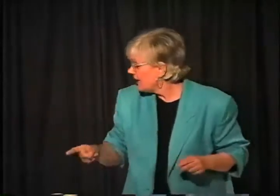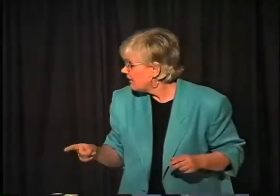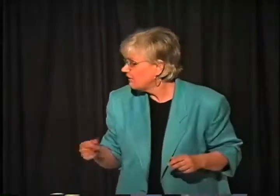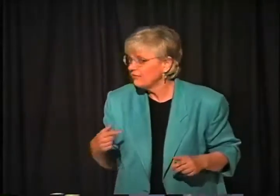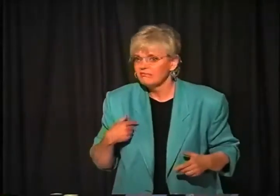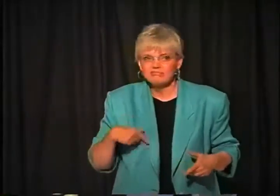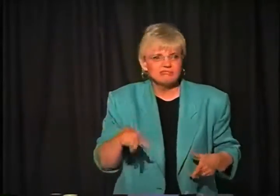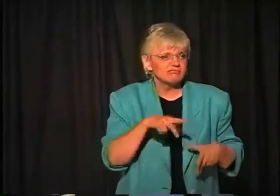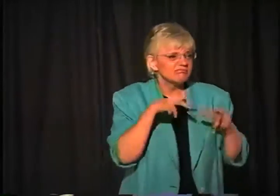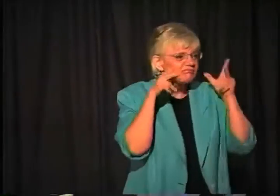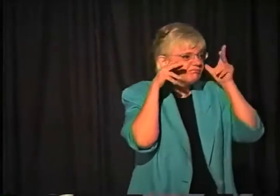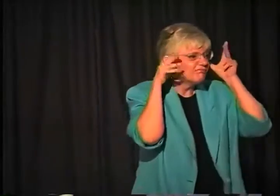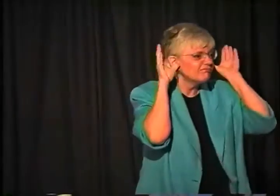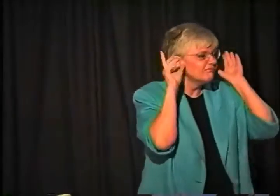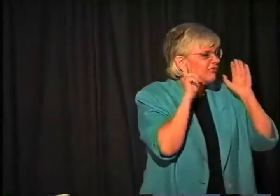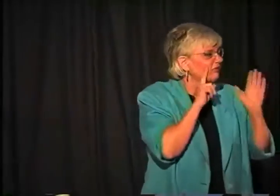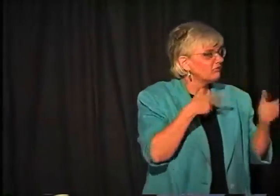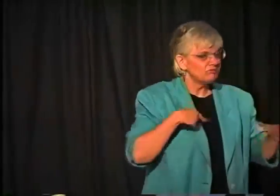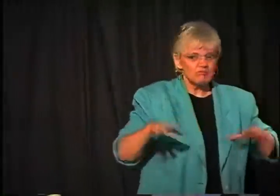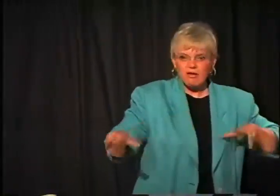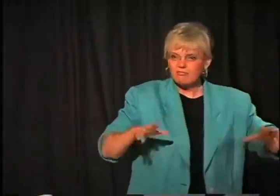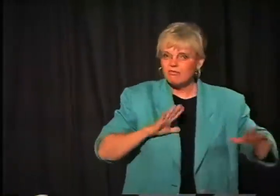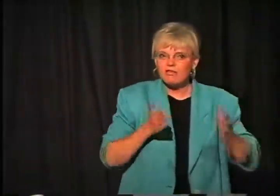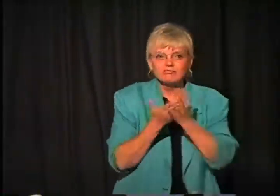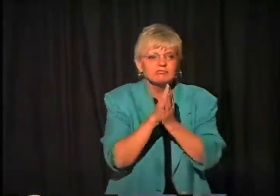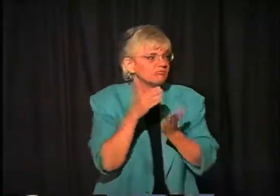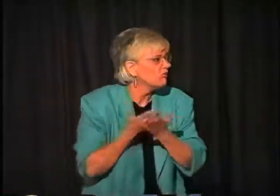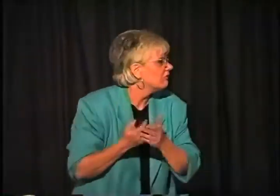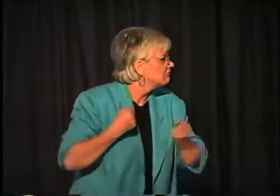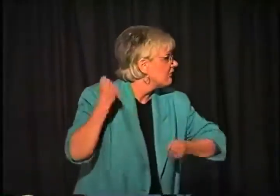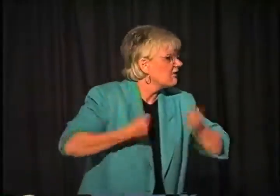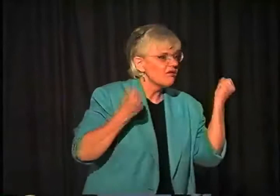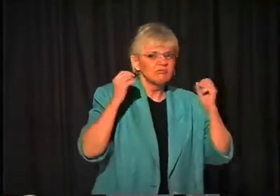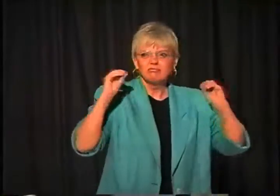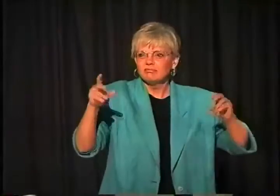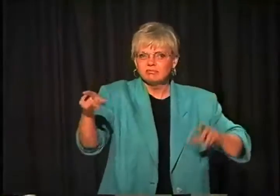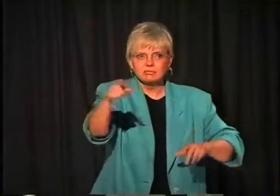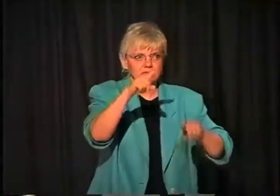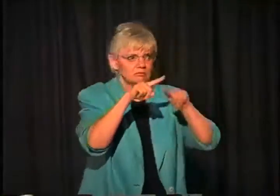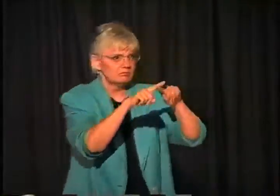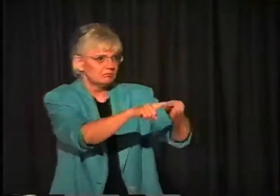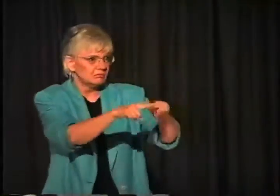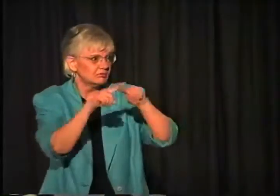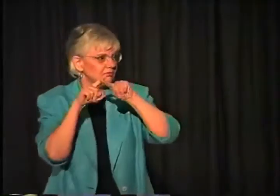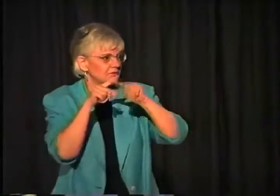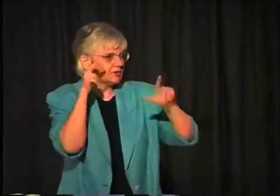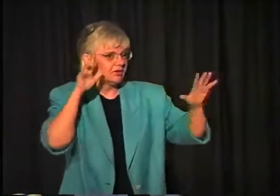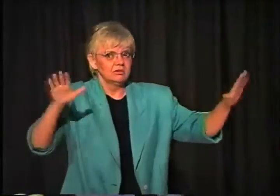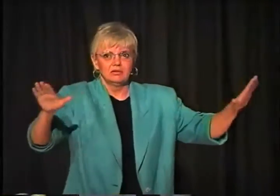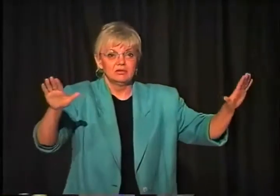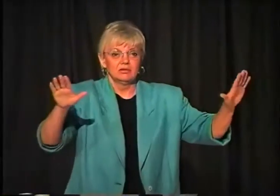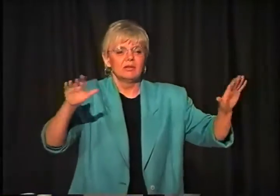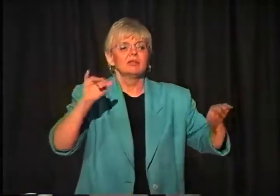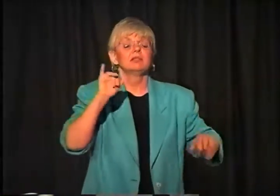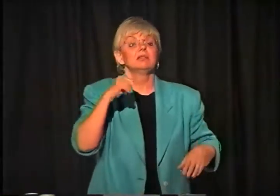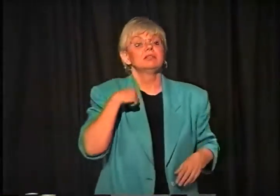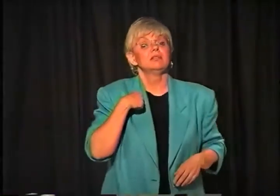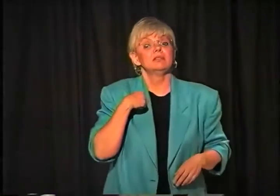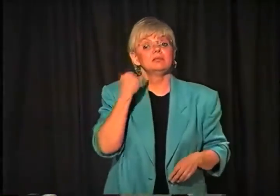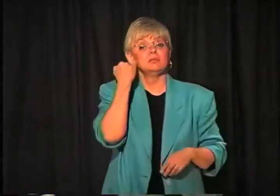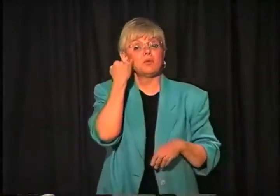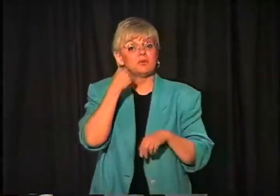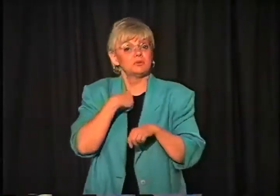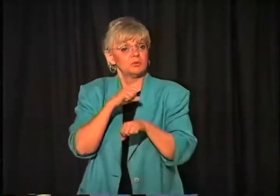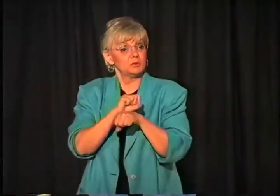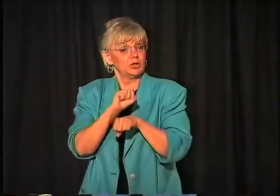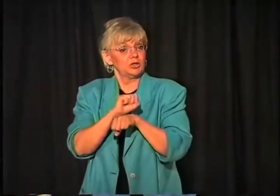that sound is everywhere and what a controlling thing it is for hearing people. I do these things on a normal daily basis, get in my car, go to work,